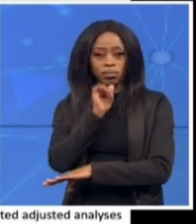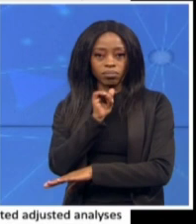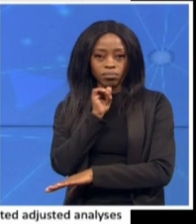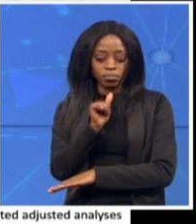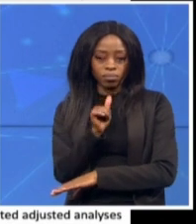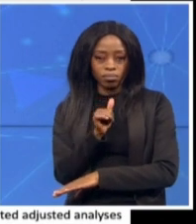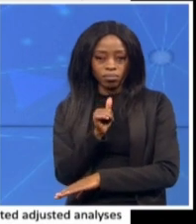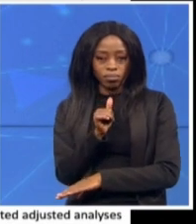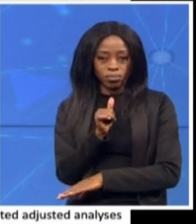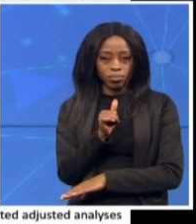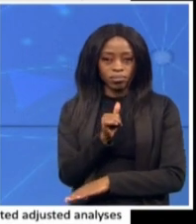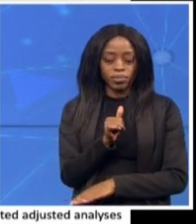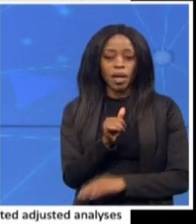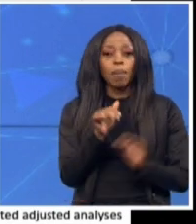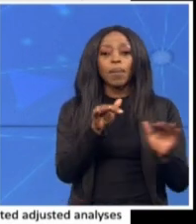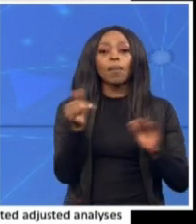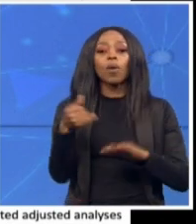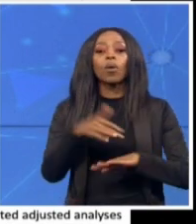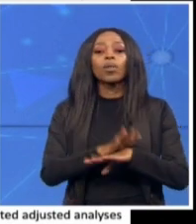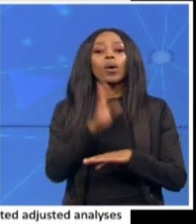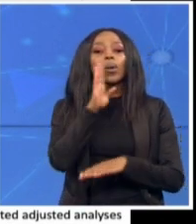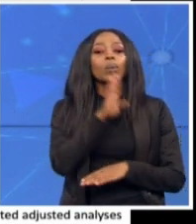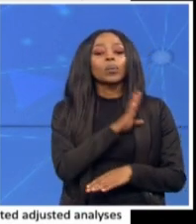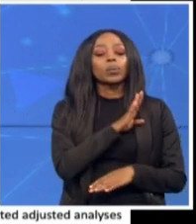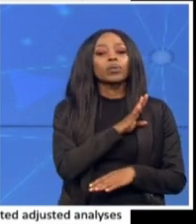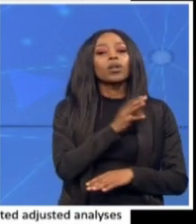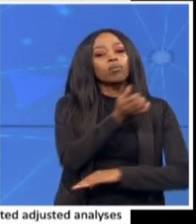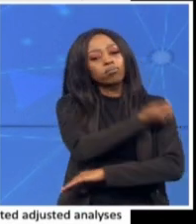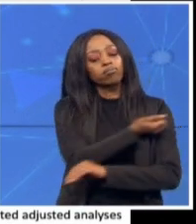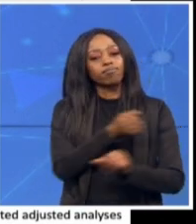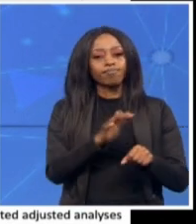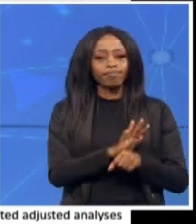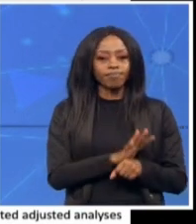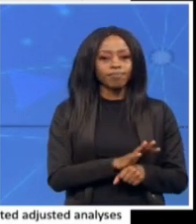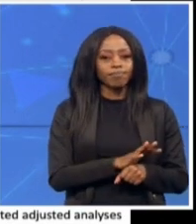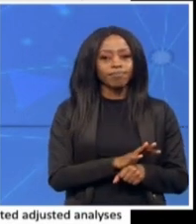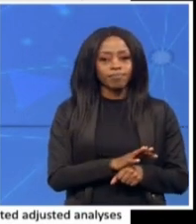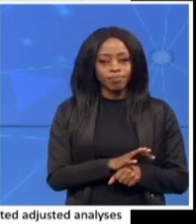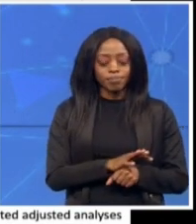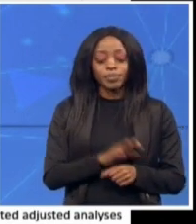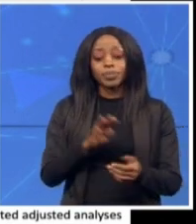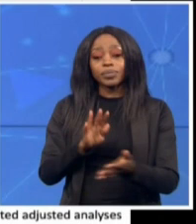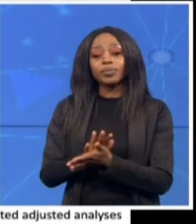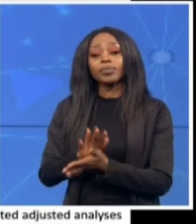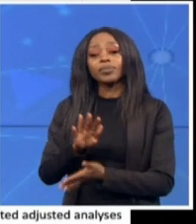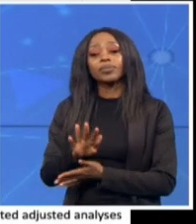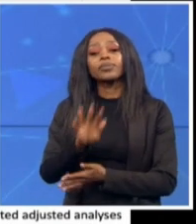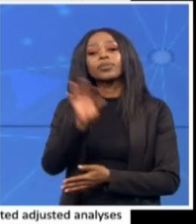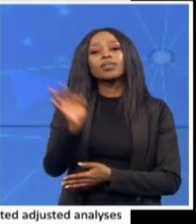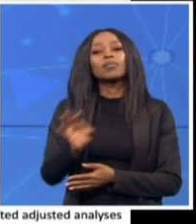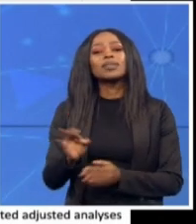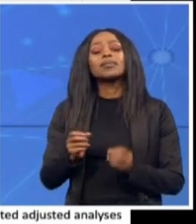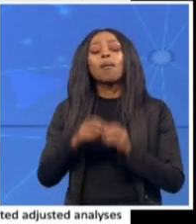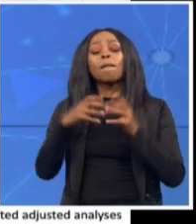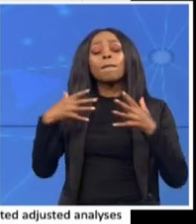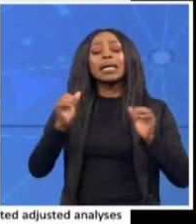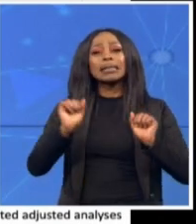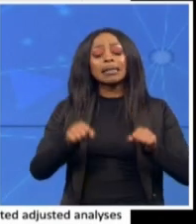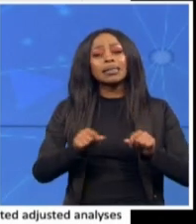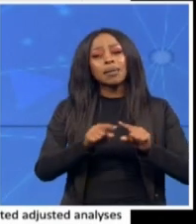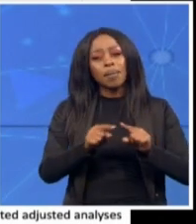were fully vaccinated. In Garden Route, 14% might look big, but it is actually 1 death out of